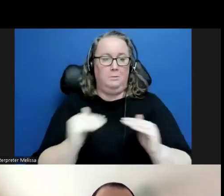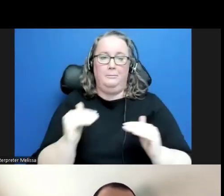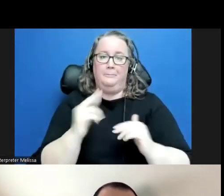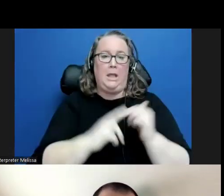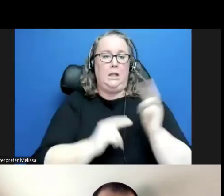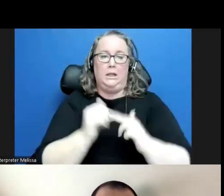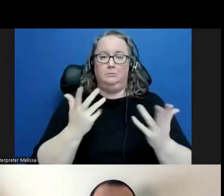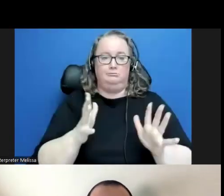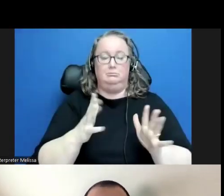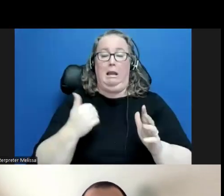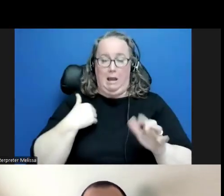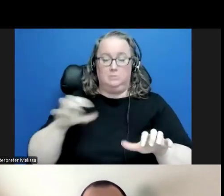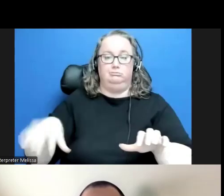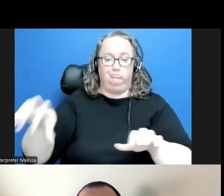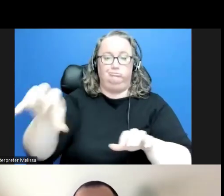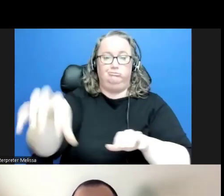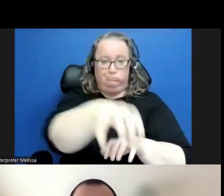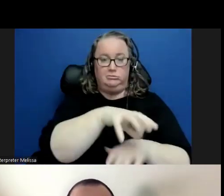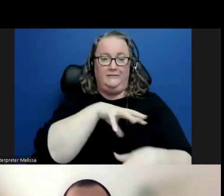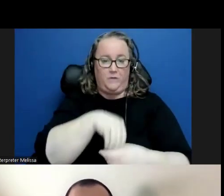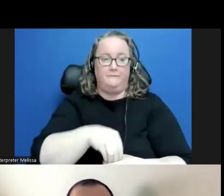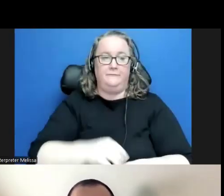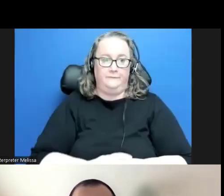that goes upwards.